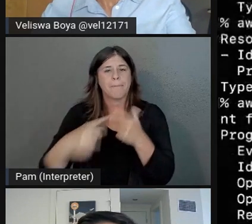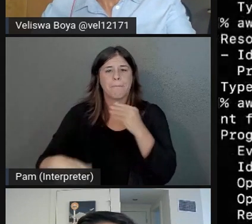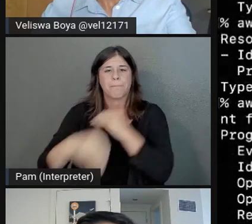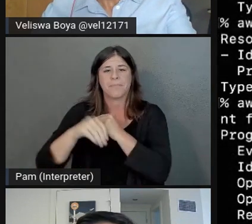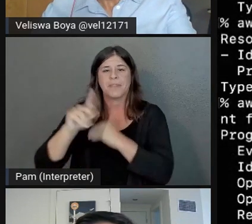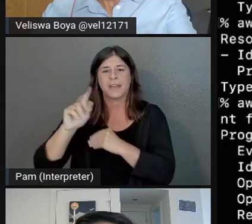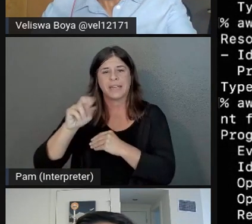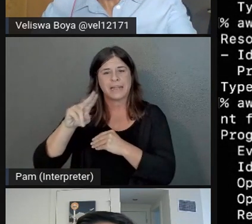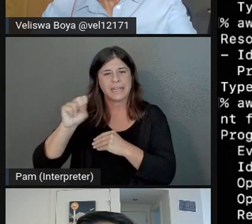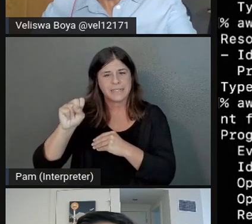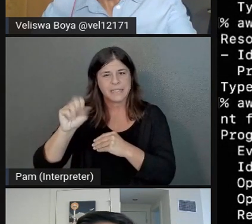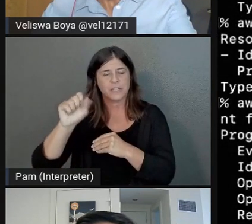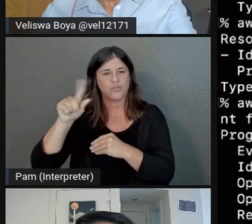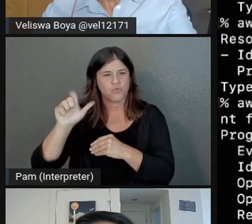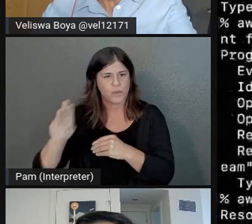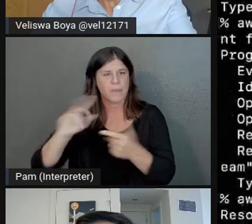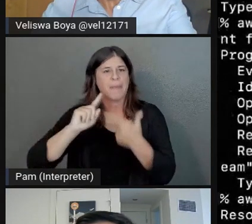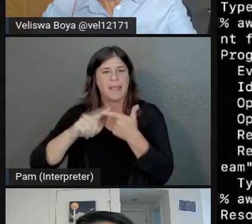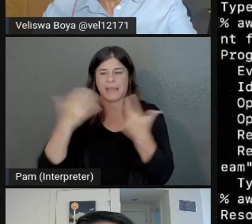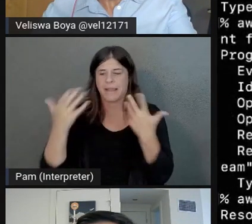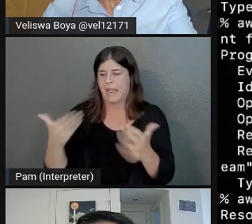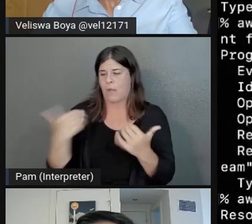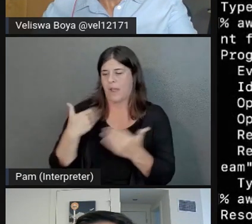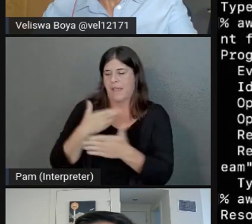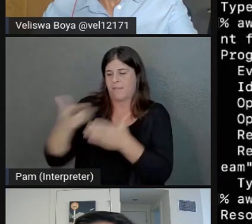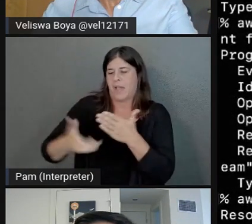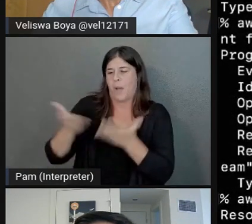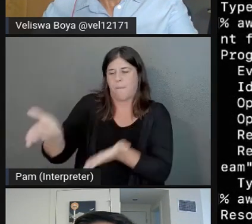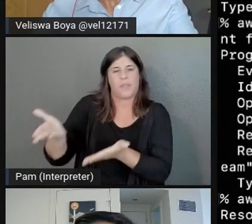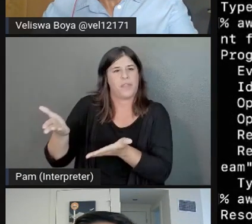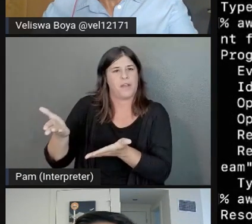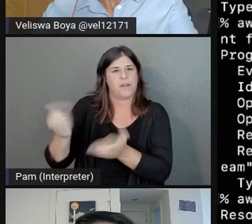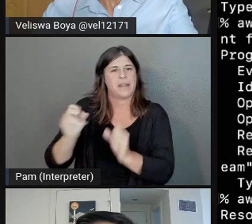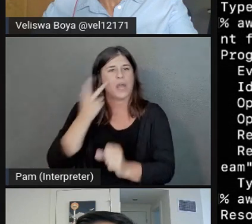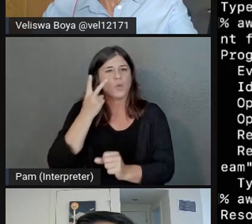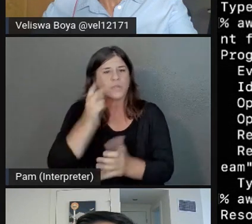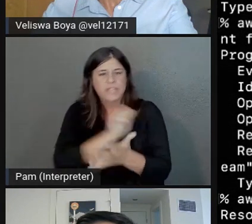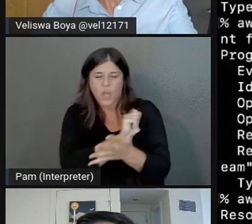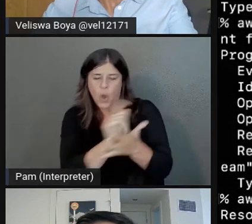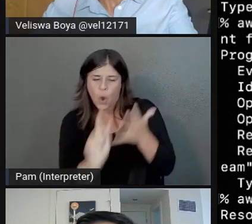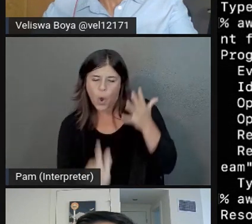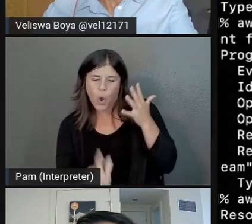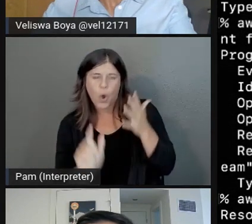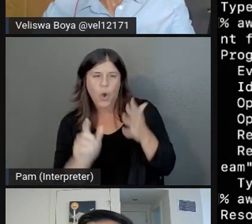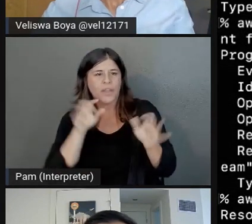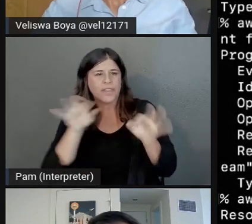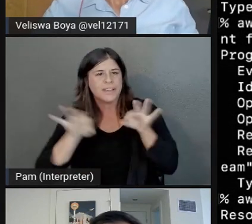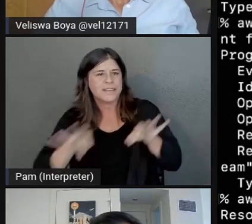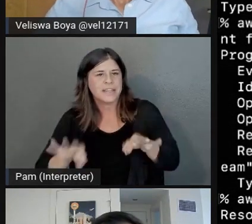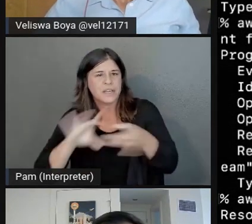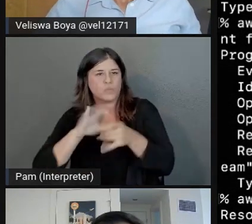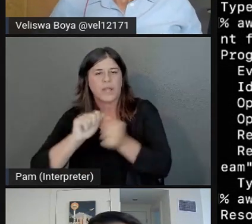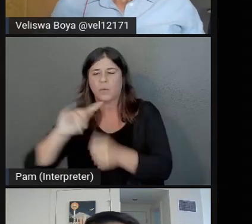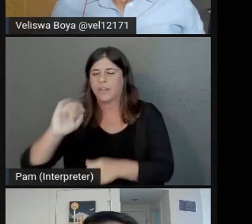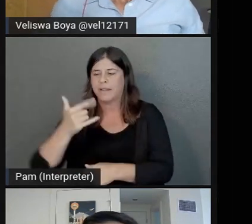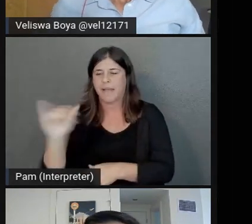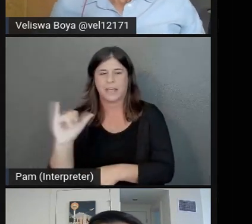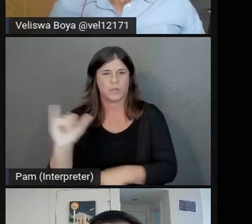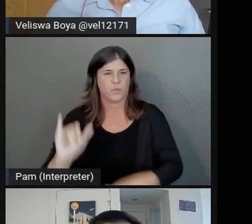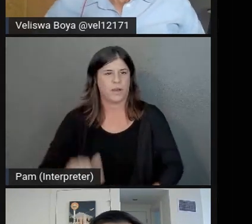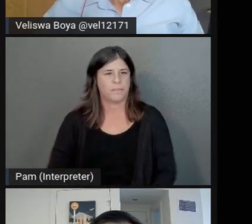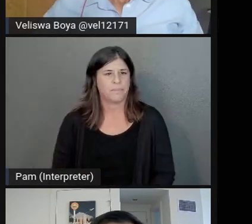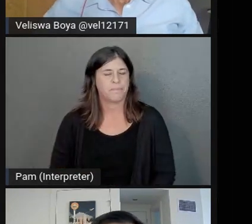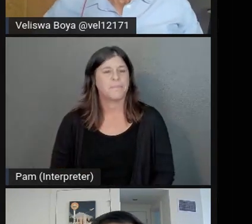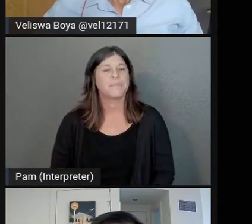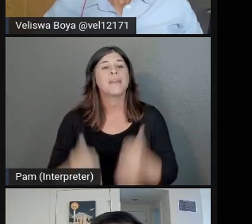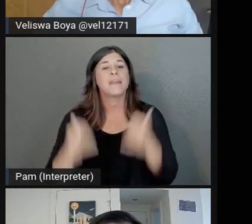kinesisStream, and get the output. And this time you would see all the details associated with the tags as well. And